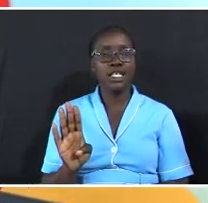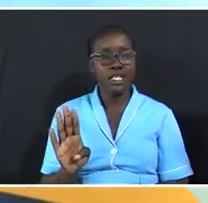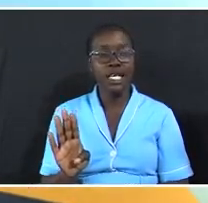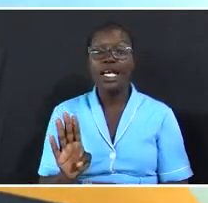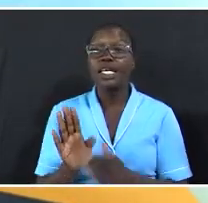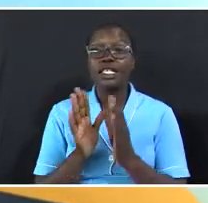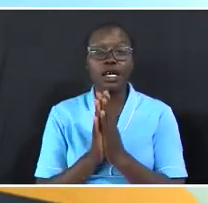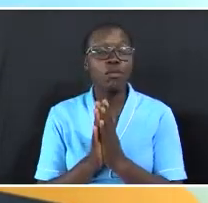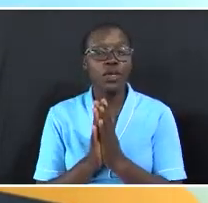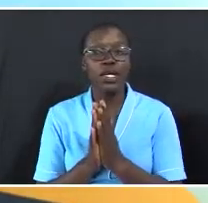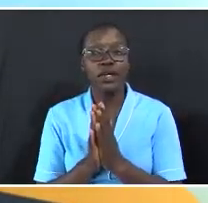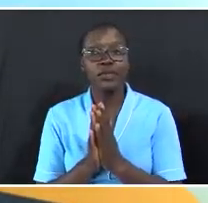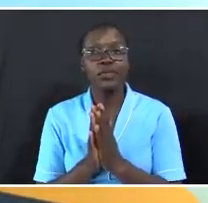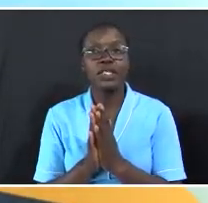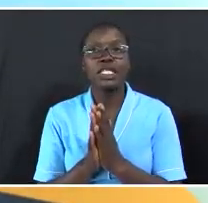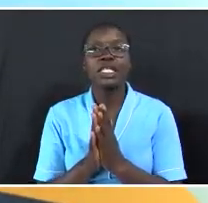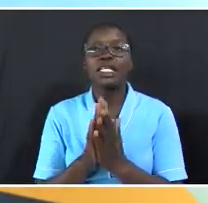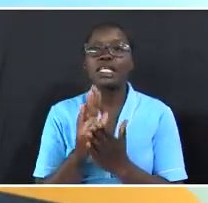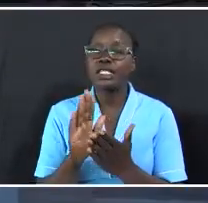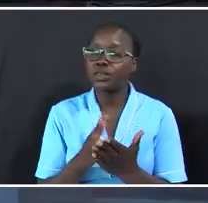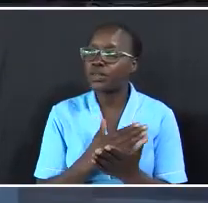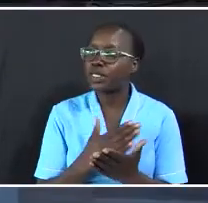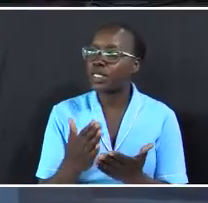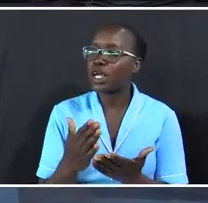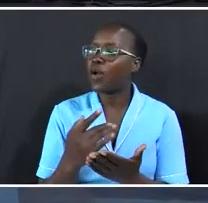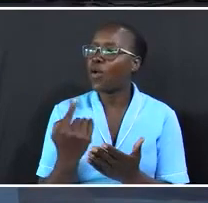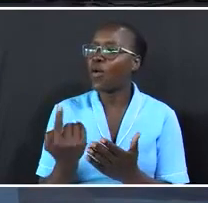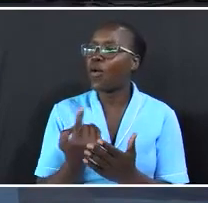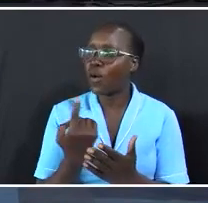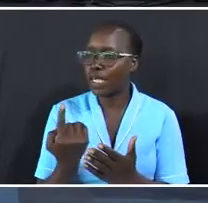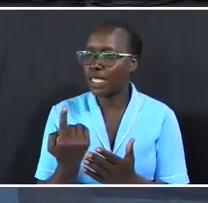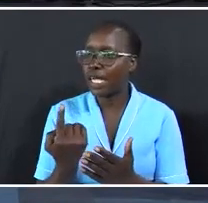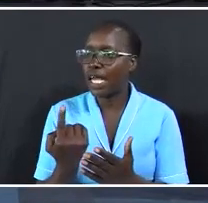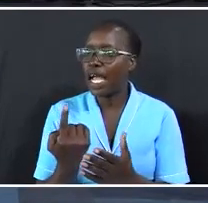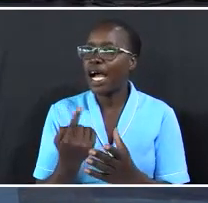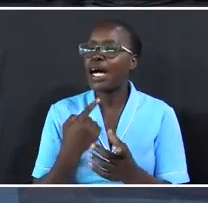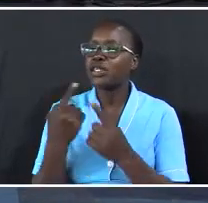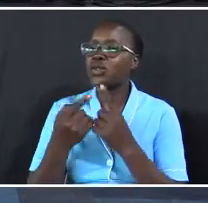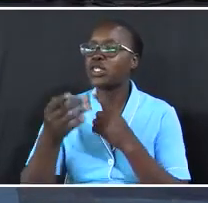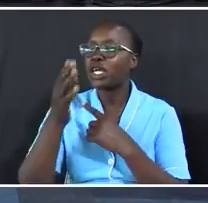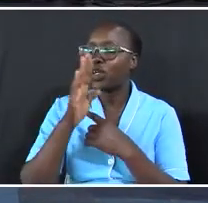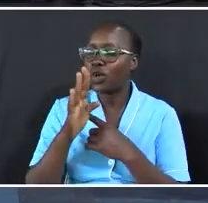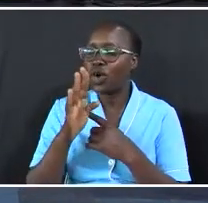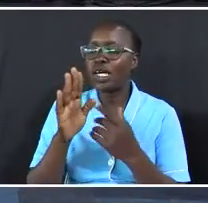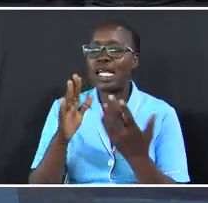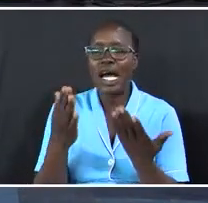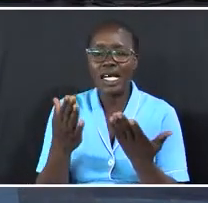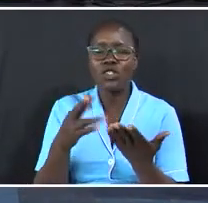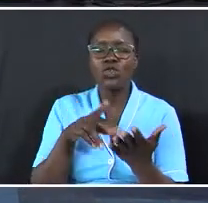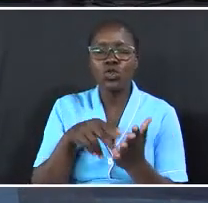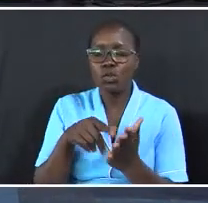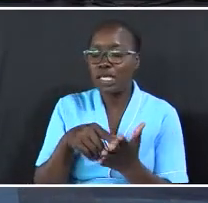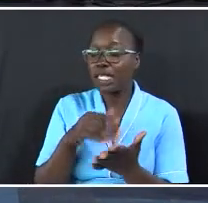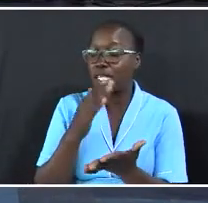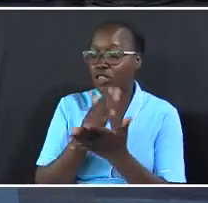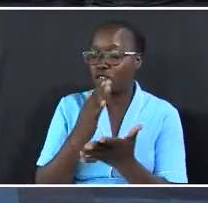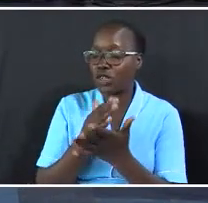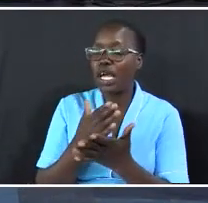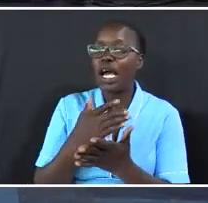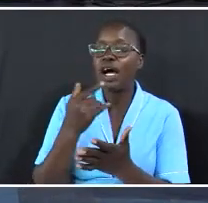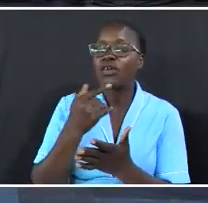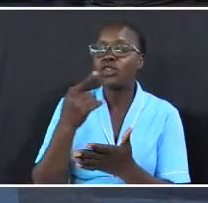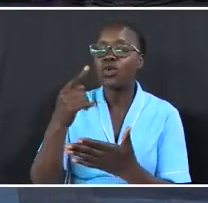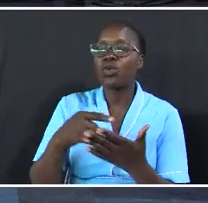a prayer, and I want you to sing just the chorus prayerfully as you tell God, as if you mean it, that indeed I will